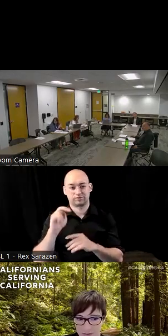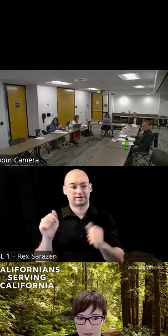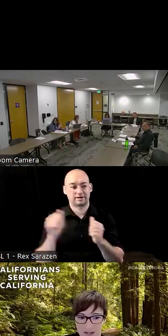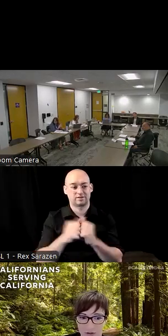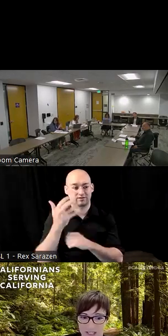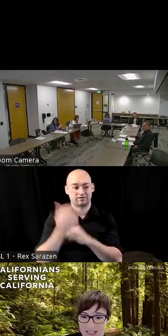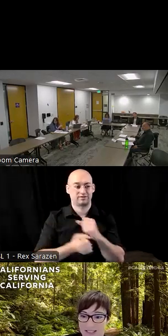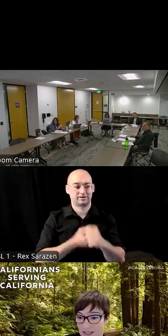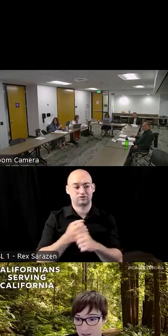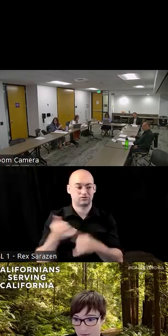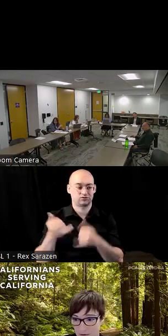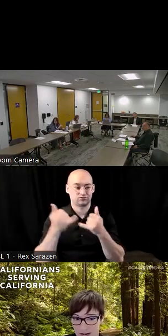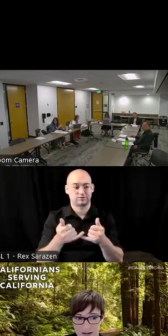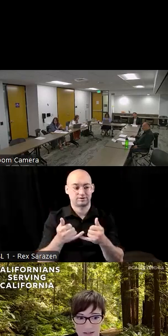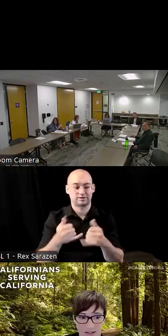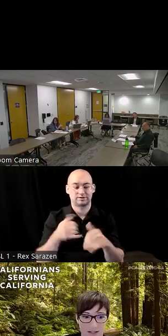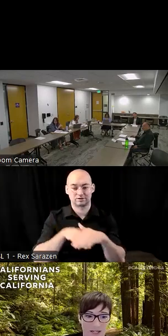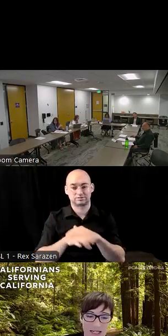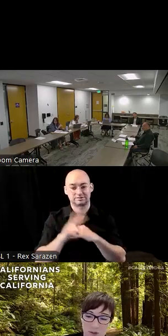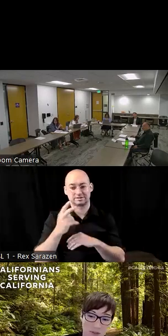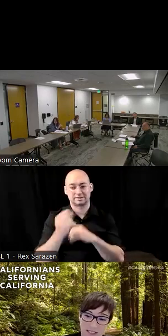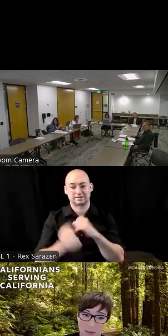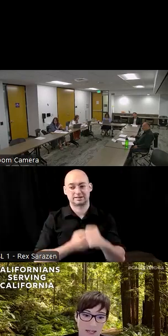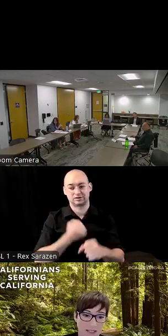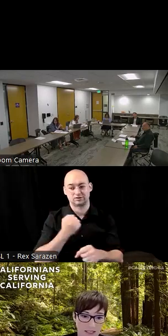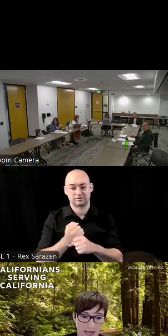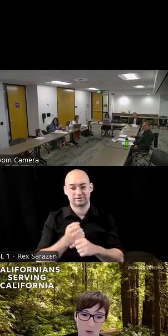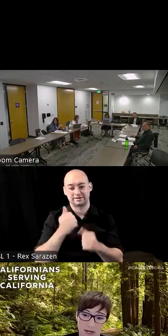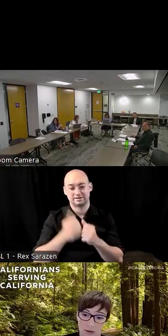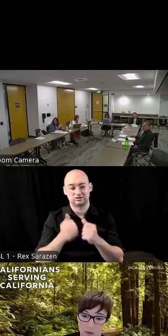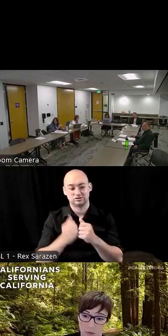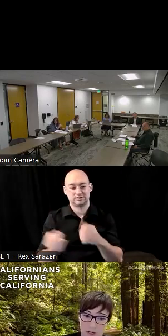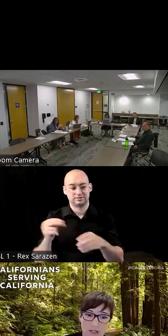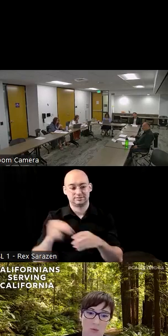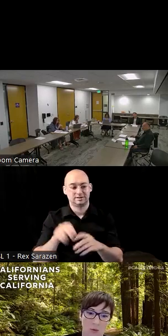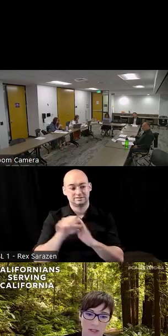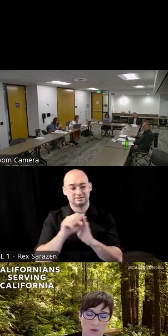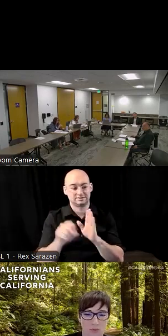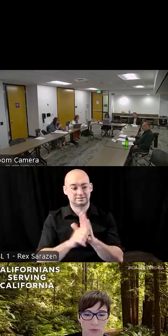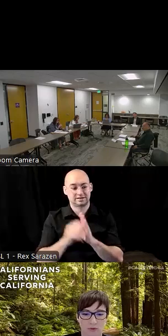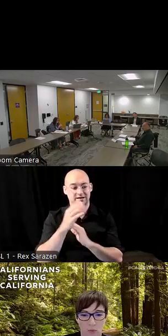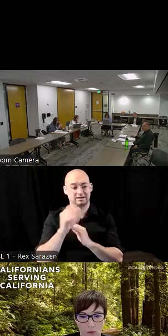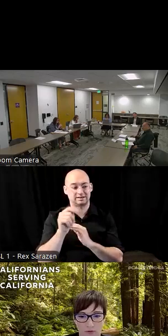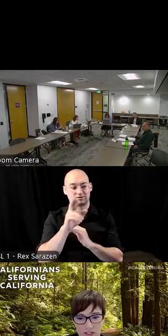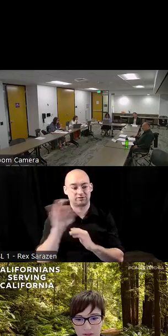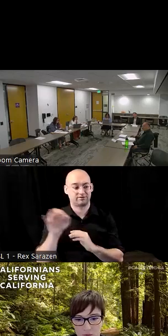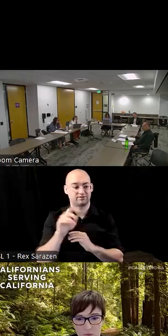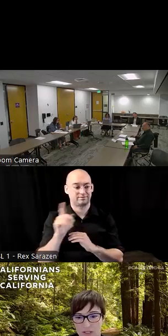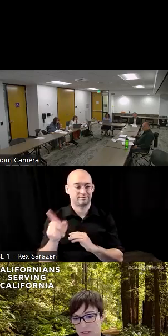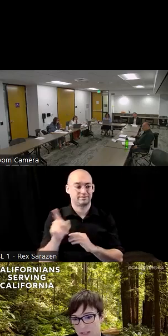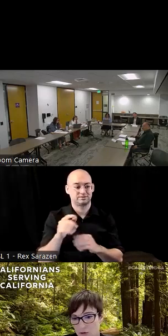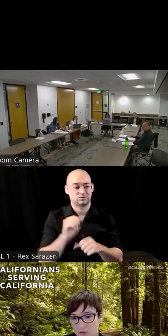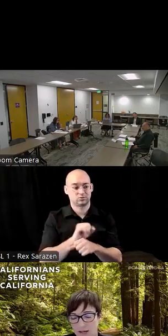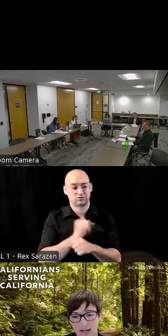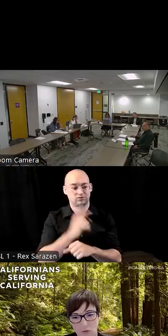grant. We entered in the 2nd year of the grant. Each participating state or territory is working to improve support for individuals